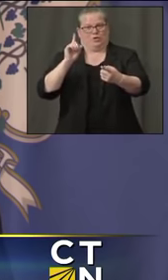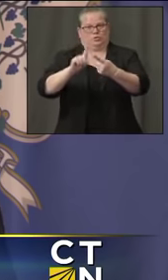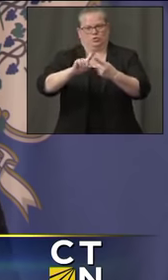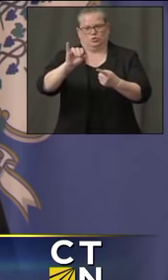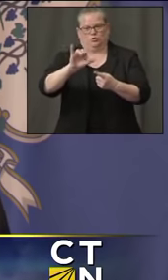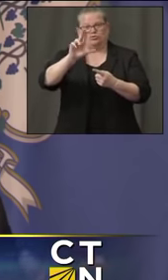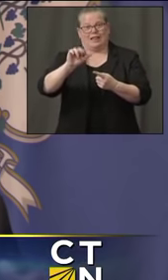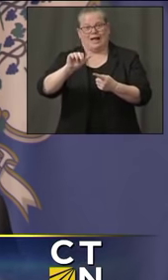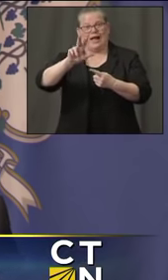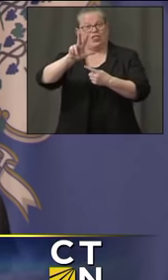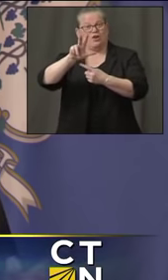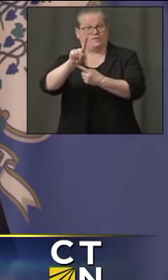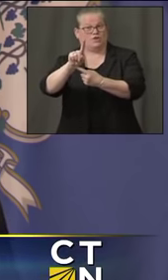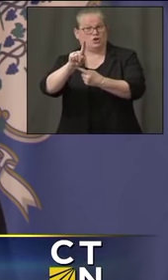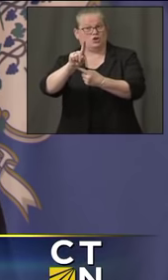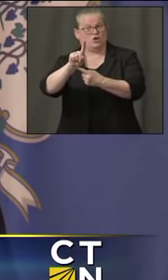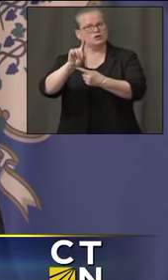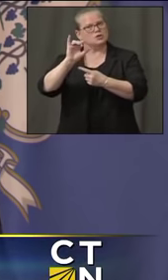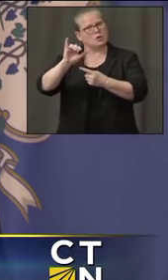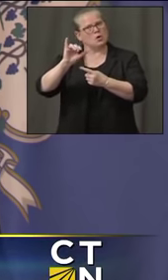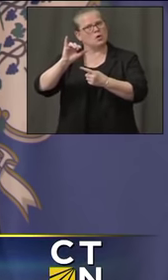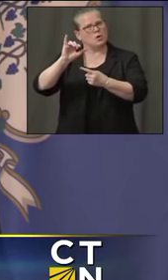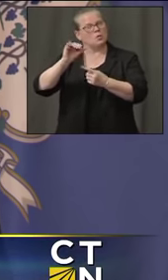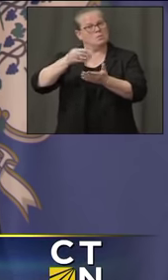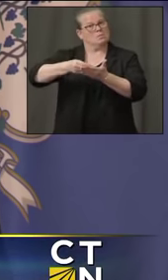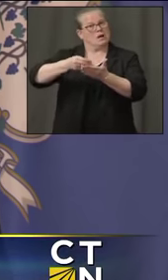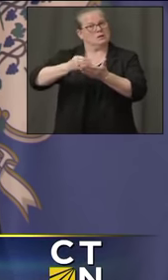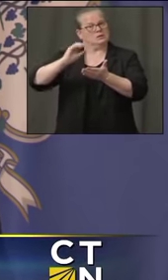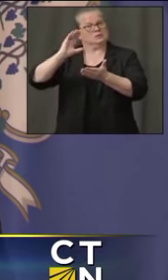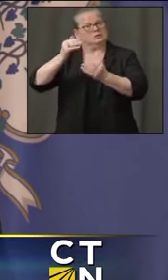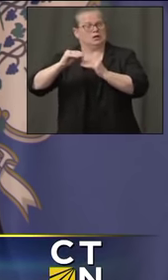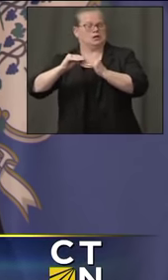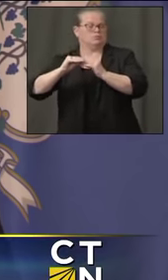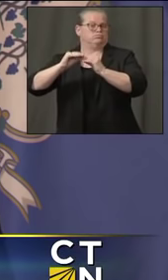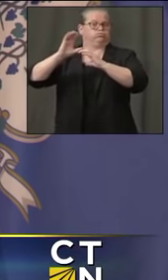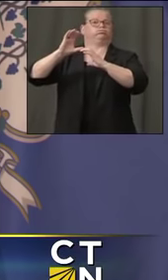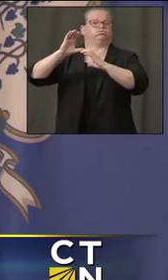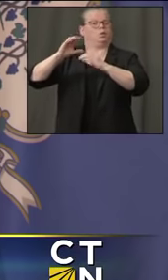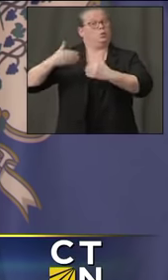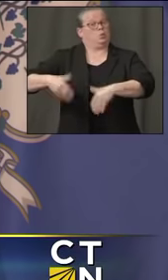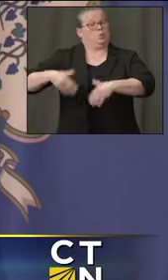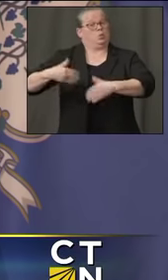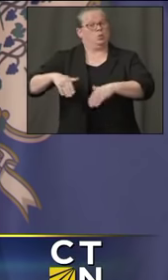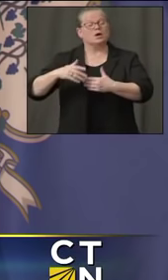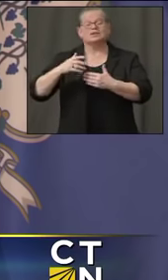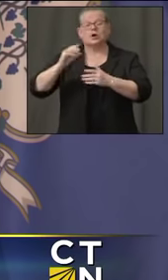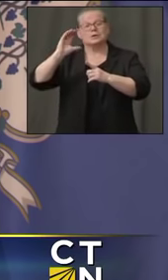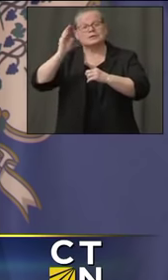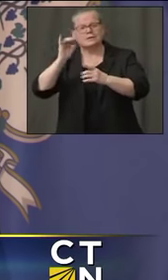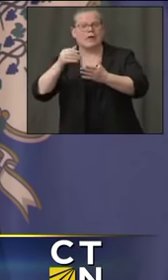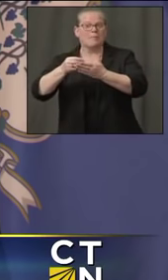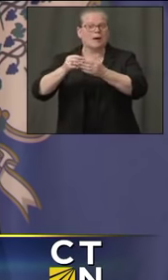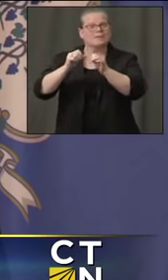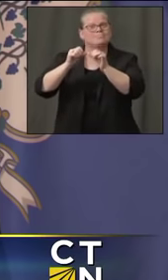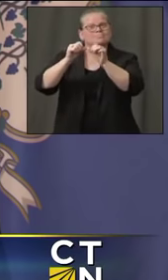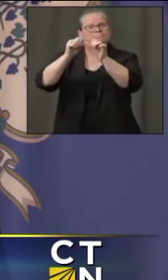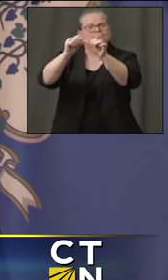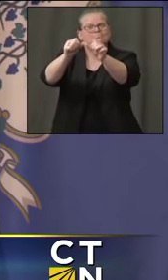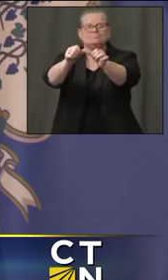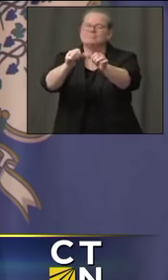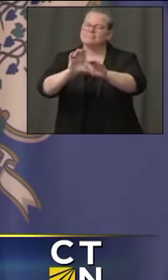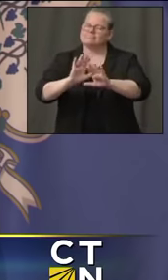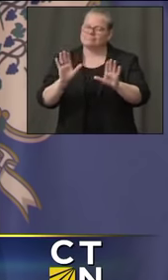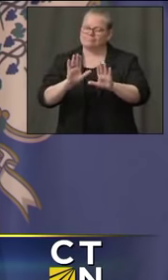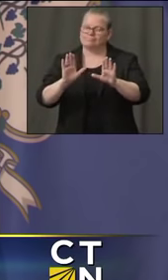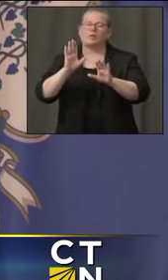there's a temptation to think this may go on for a long time. Right now it's July 31st. So we got to think about the